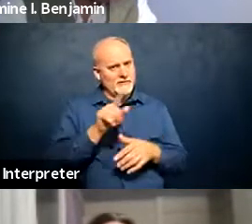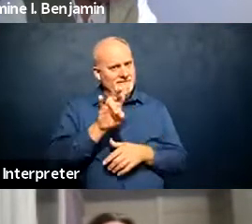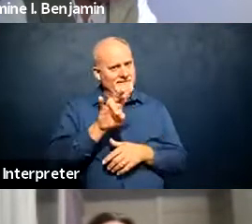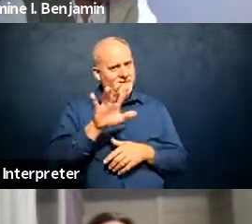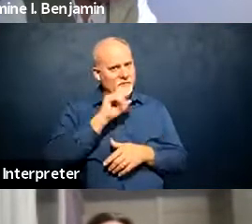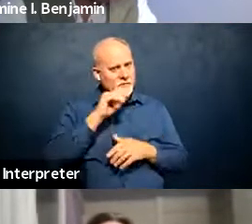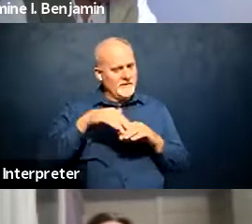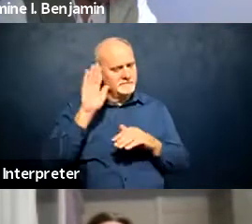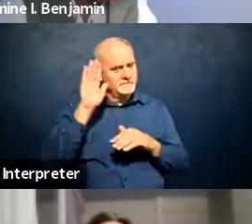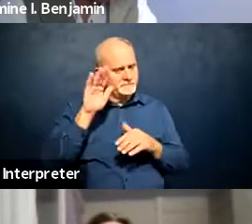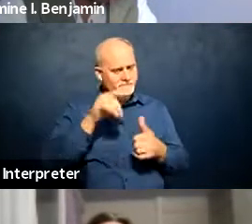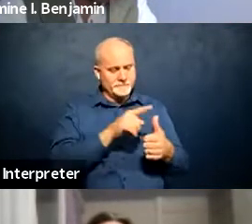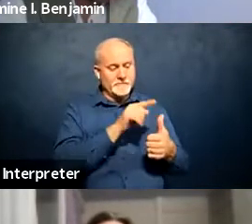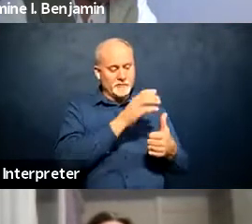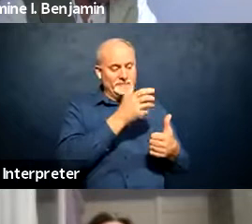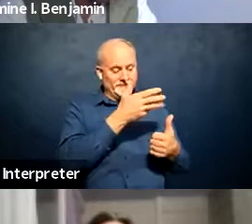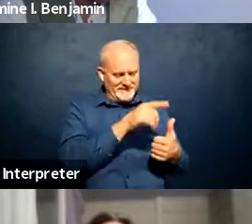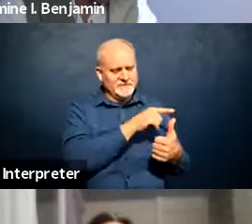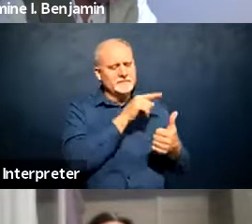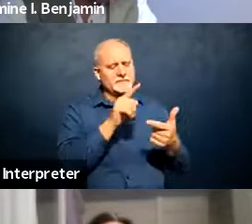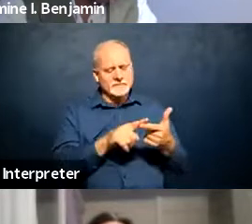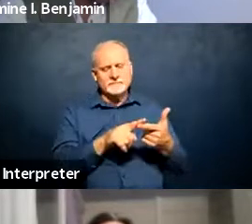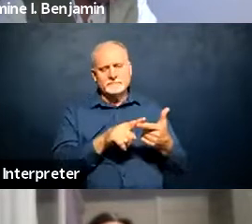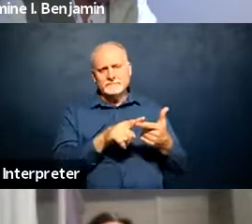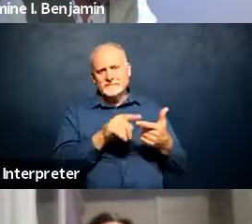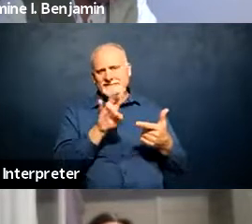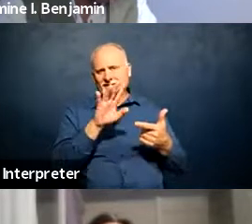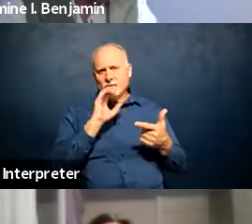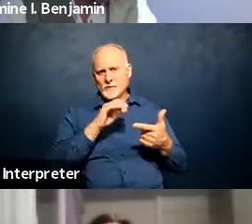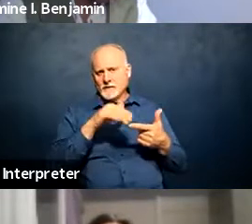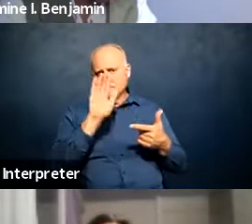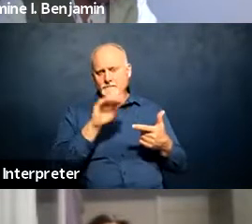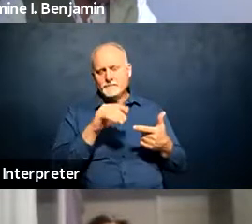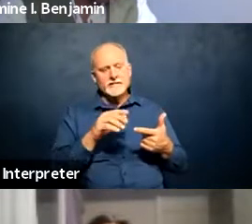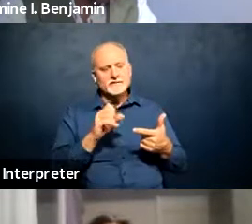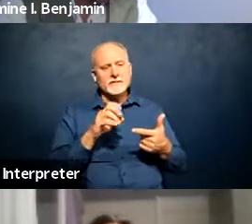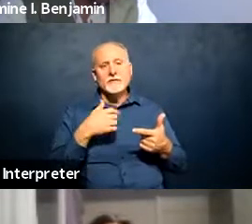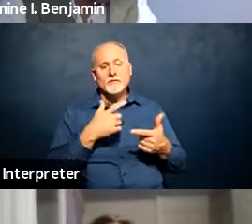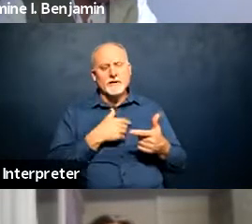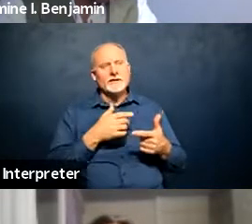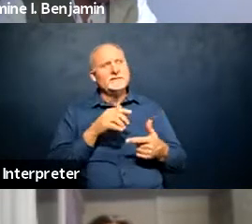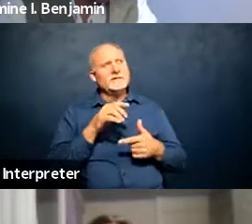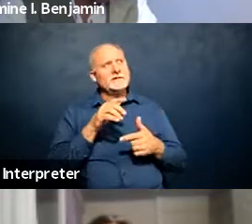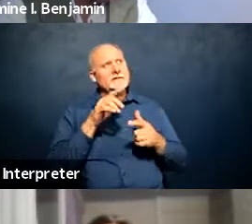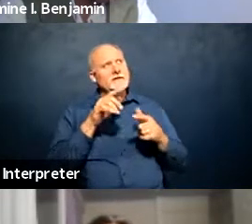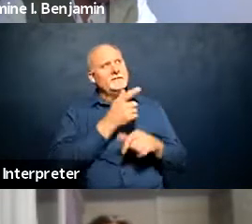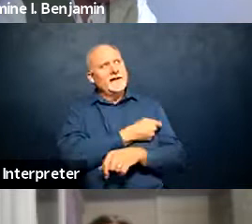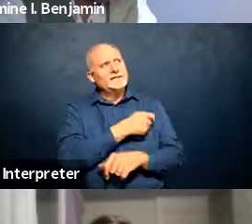limitation is vaccine doses. So we've vaccinated 24,000